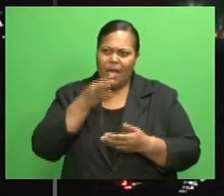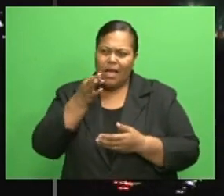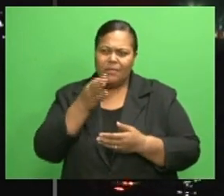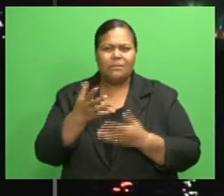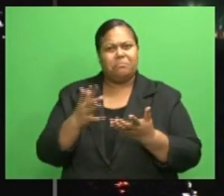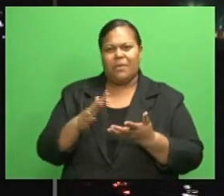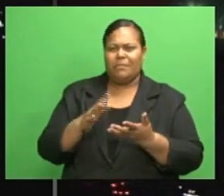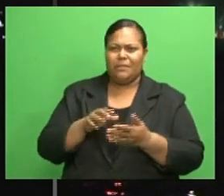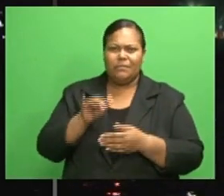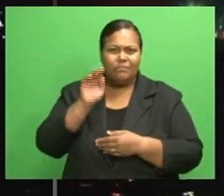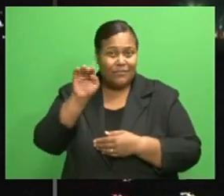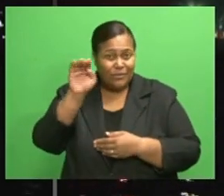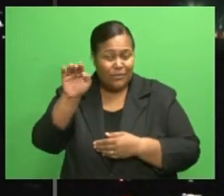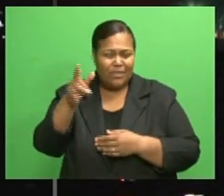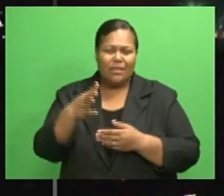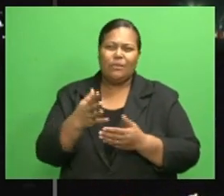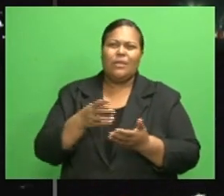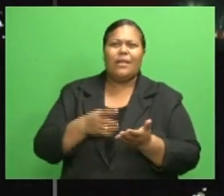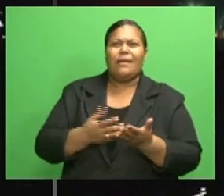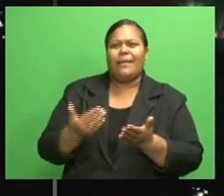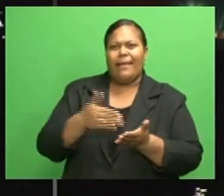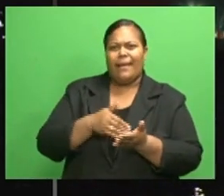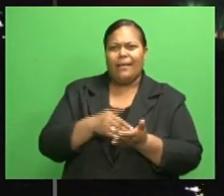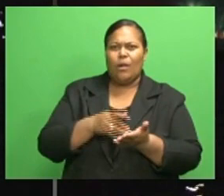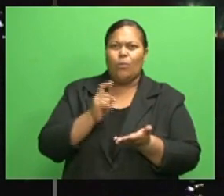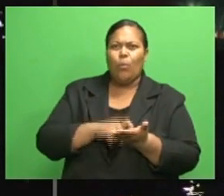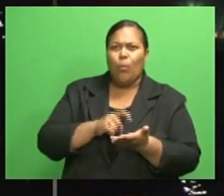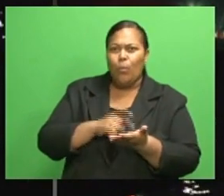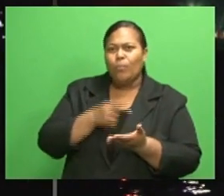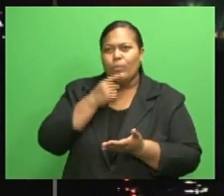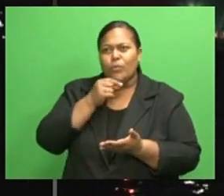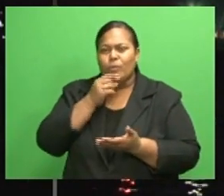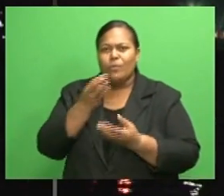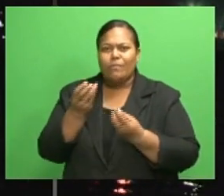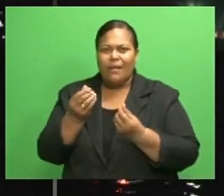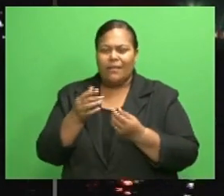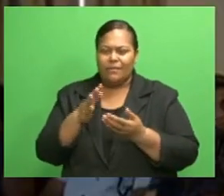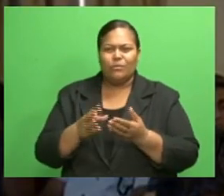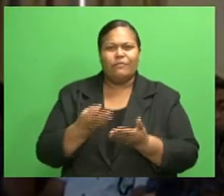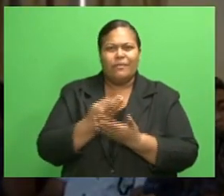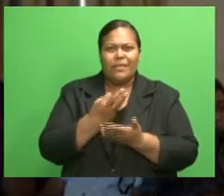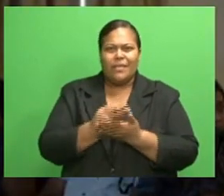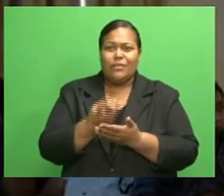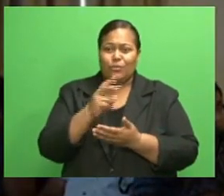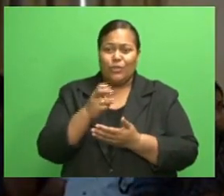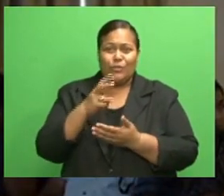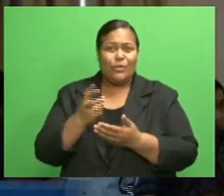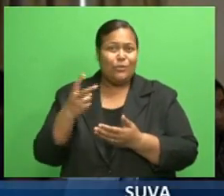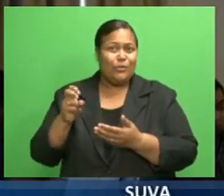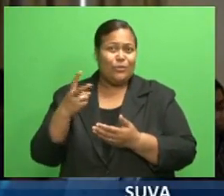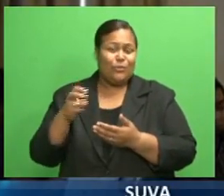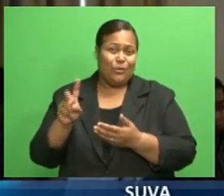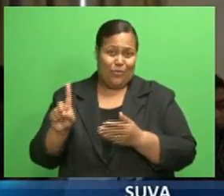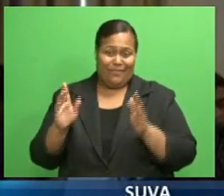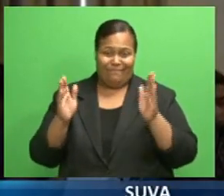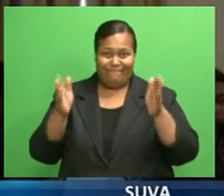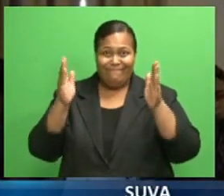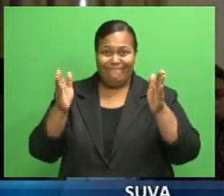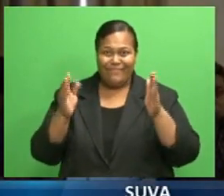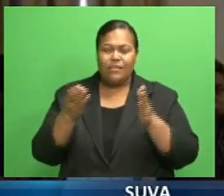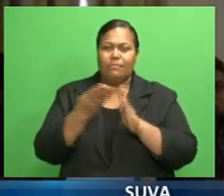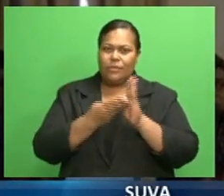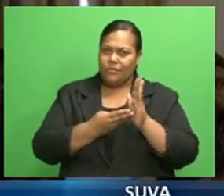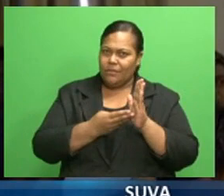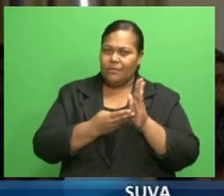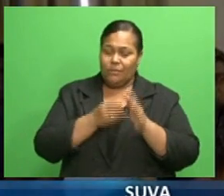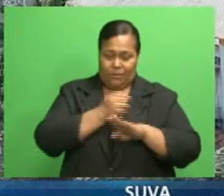the 2020-2021 budget. Kritika Kumar reports. The government has been in talks with international